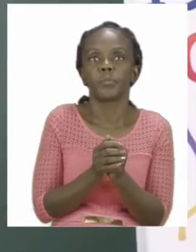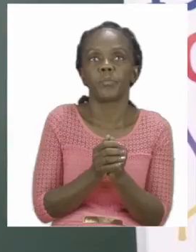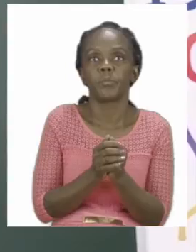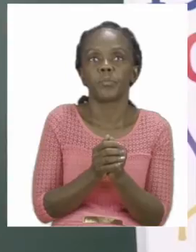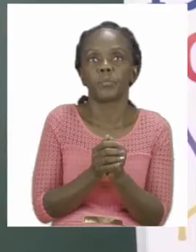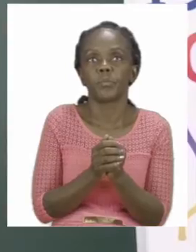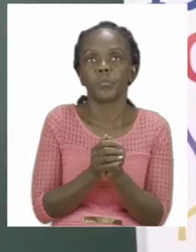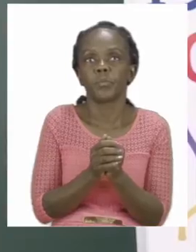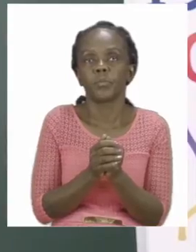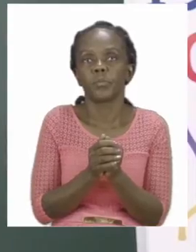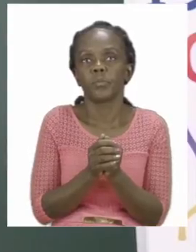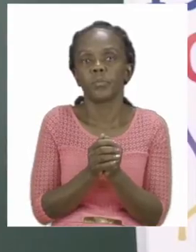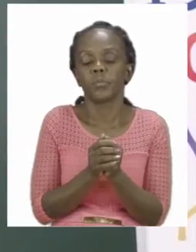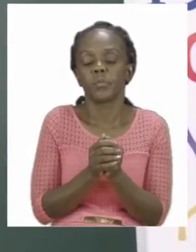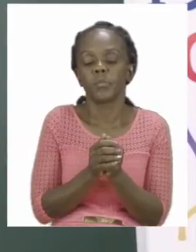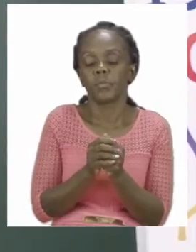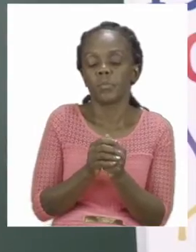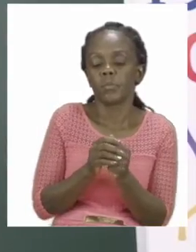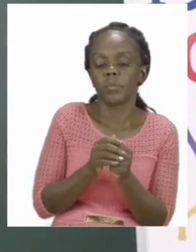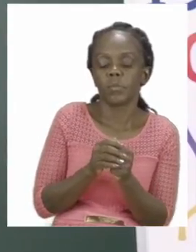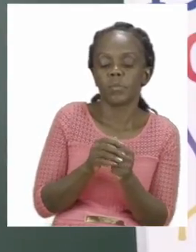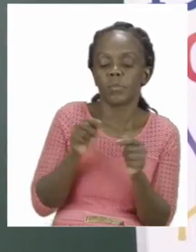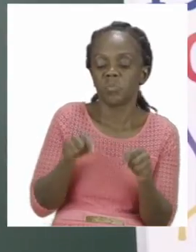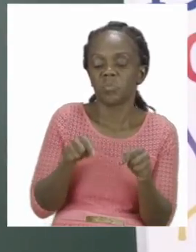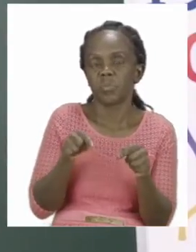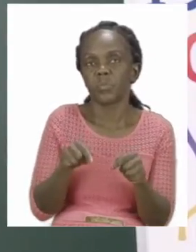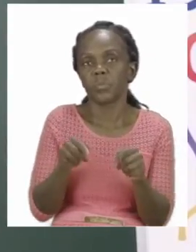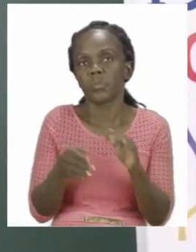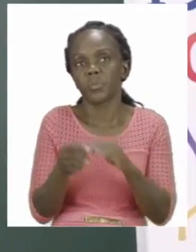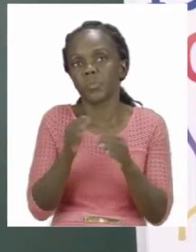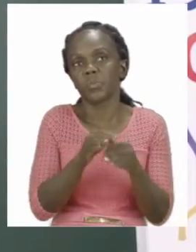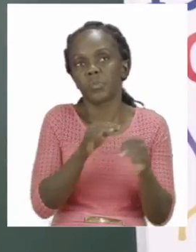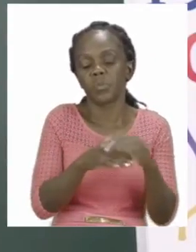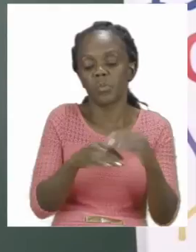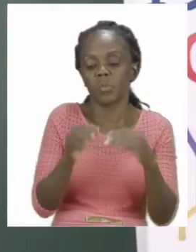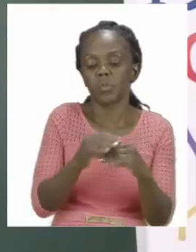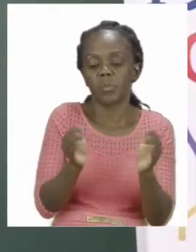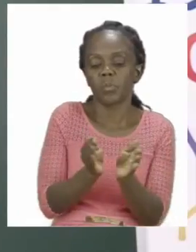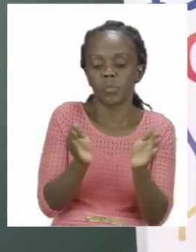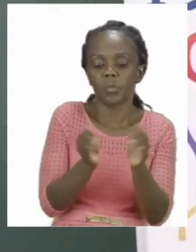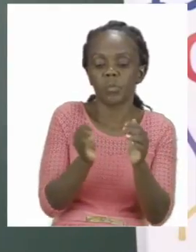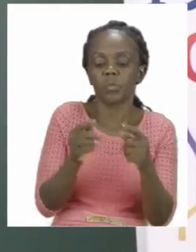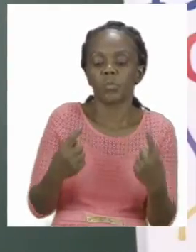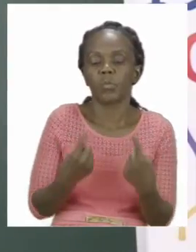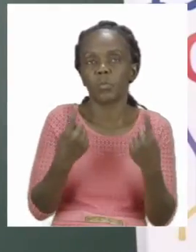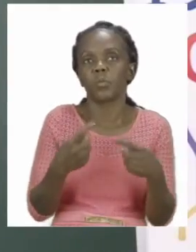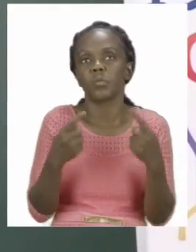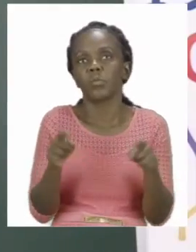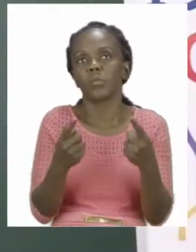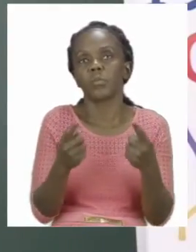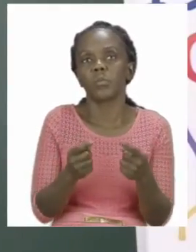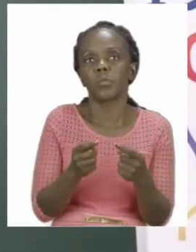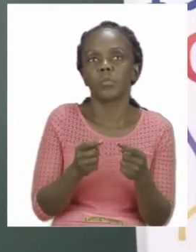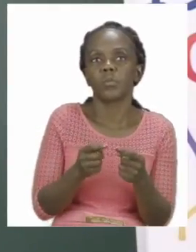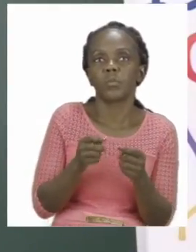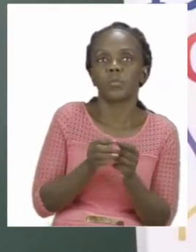the way we pack the toys, pack the toys, pack the toys. This